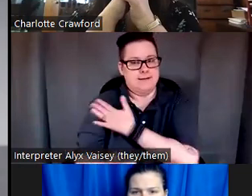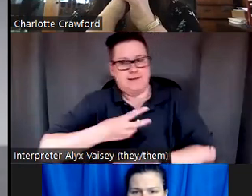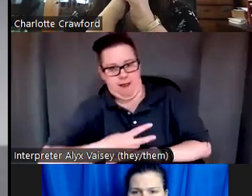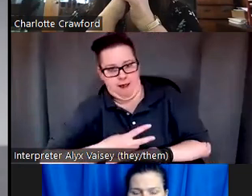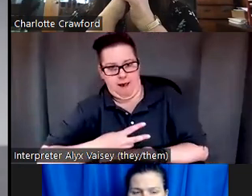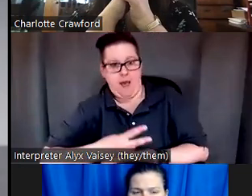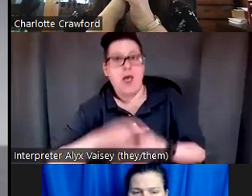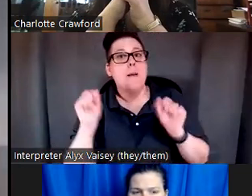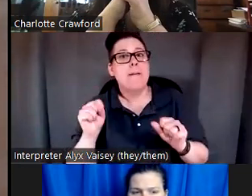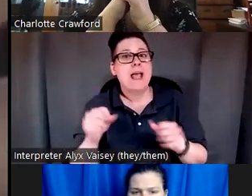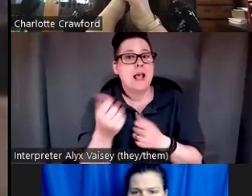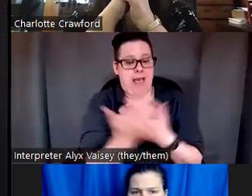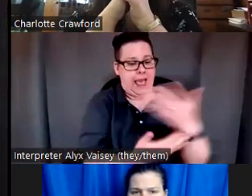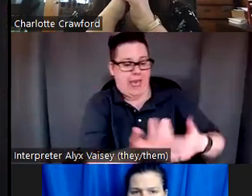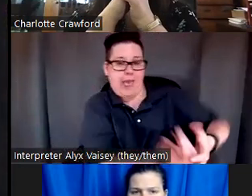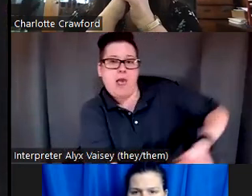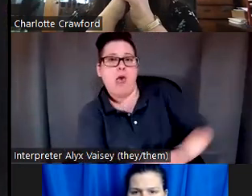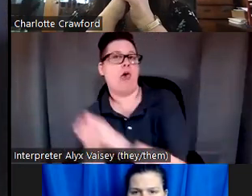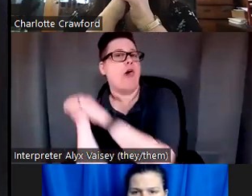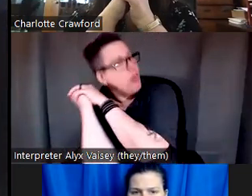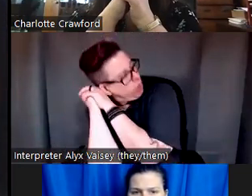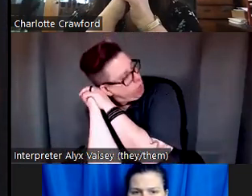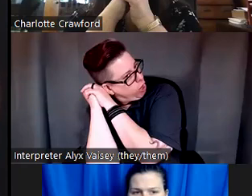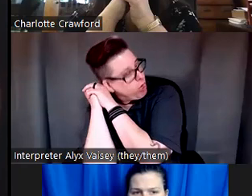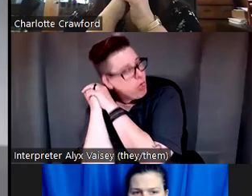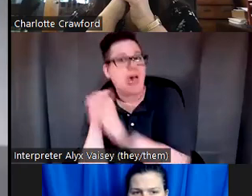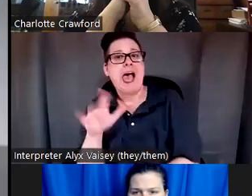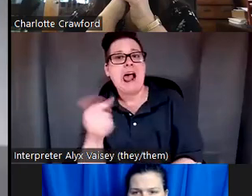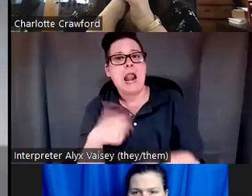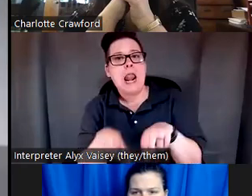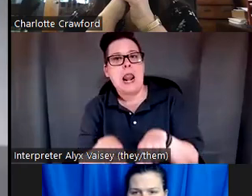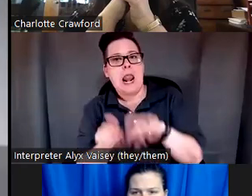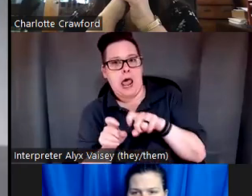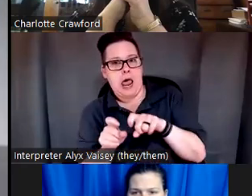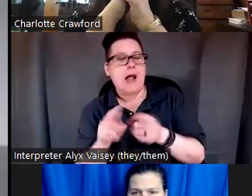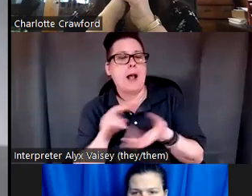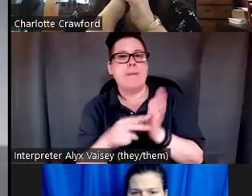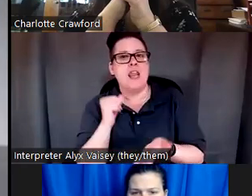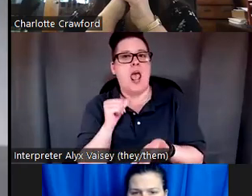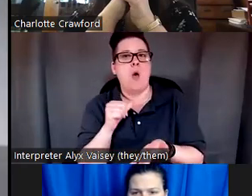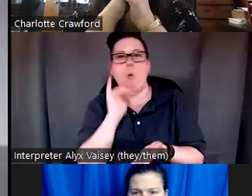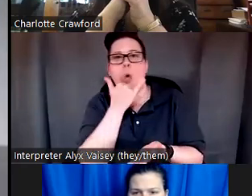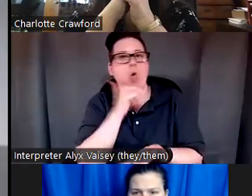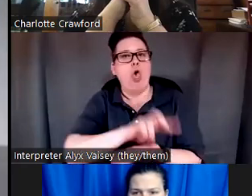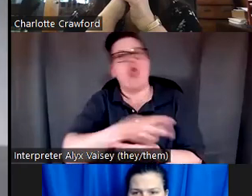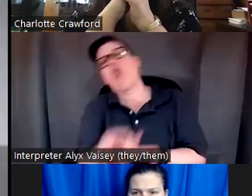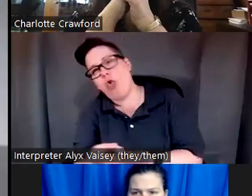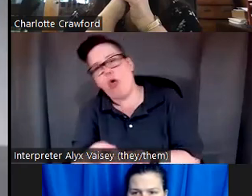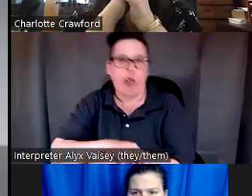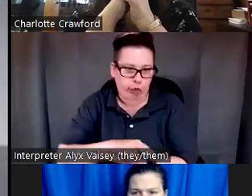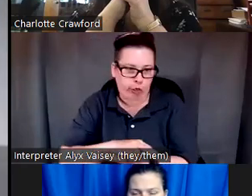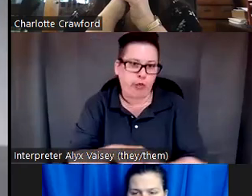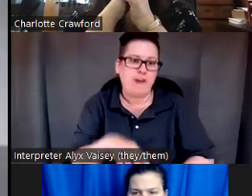their hands under their head and bend their upper leg forward. This helps prevent the person from rolling onto their stomach. This is known